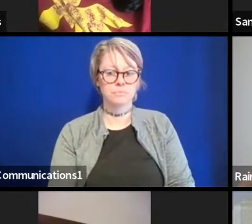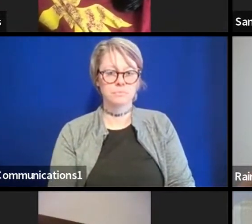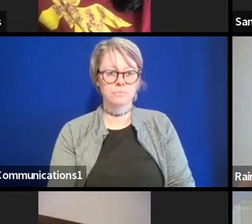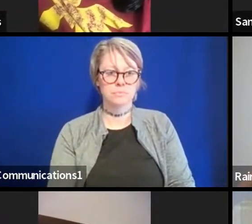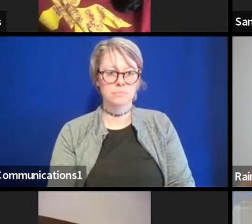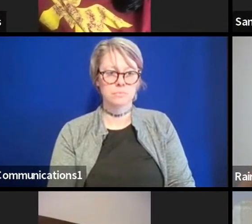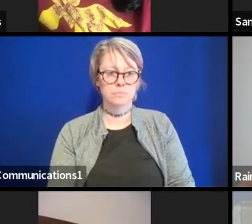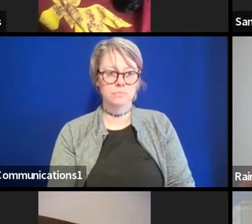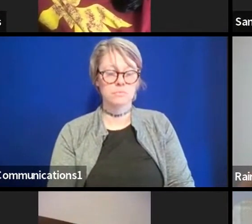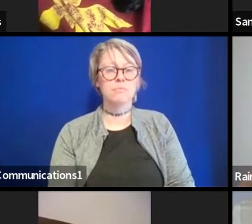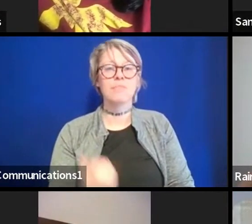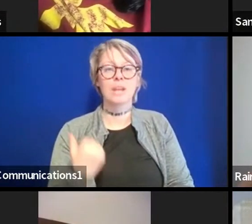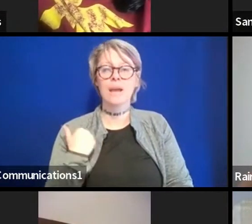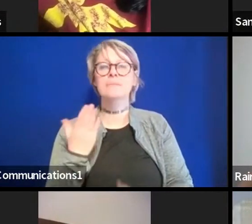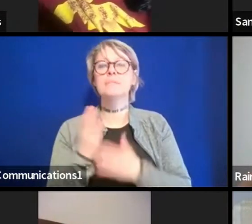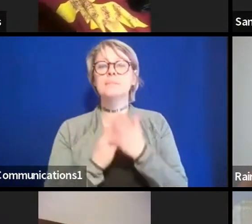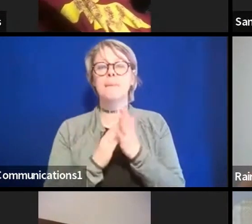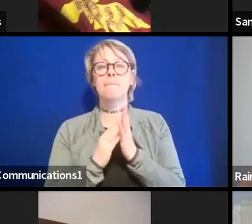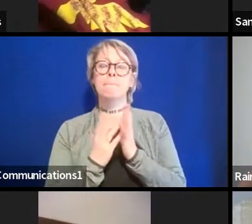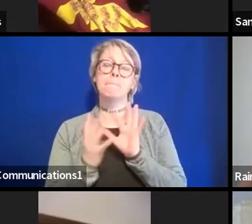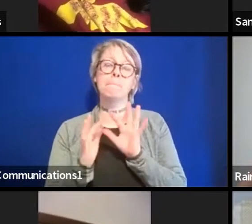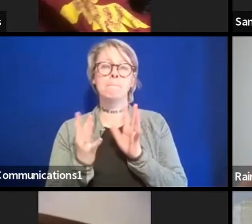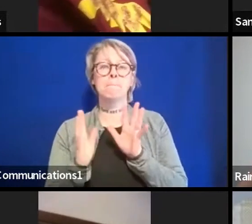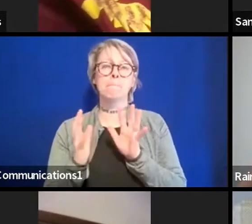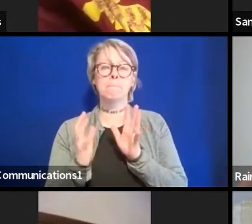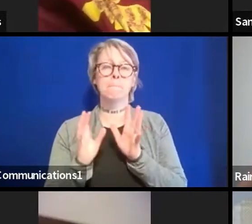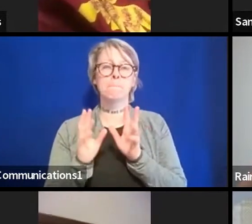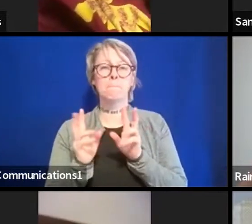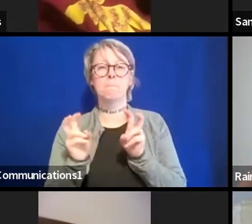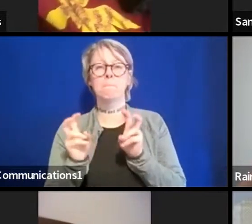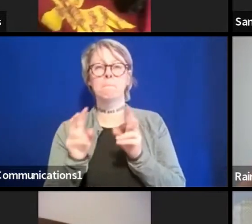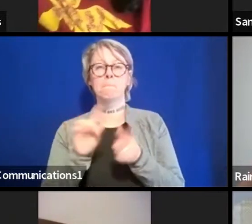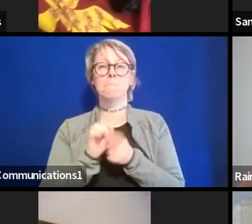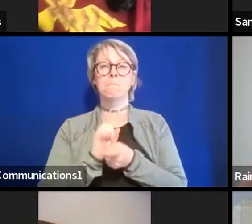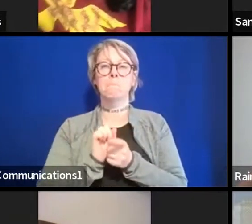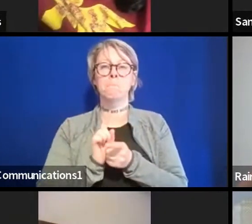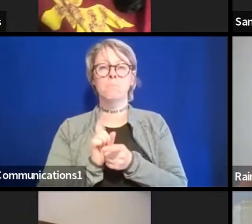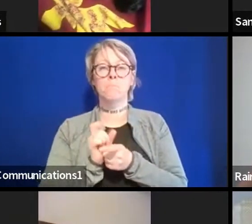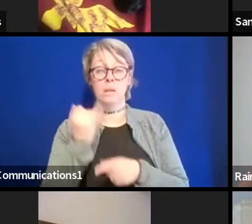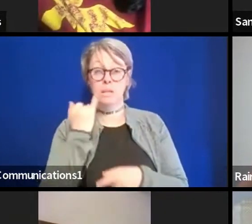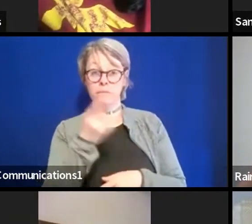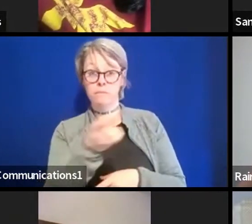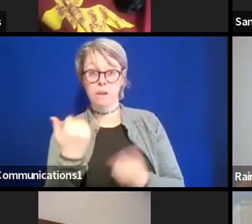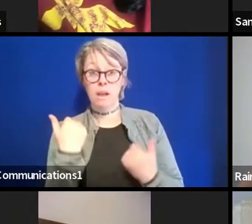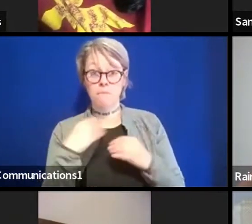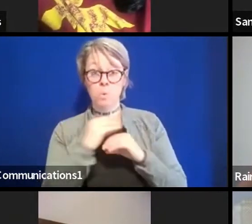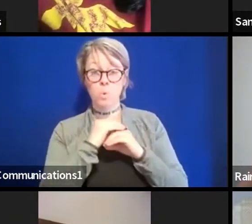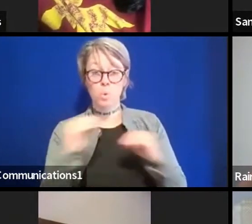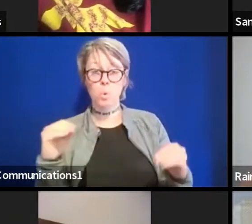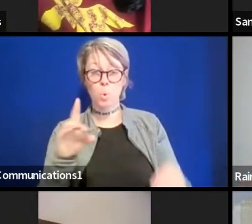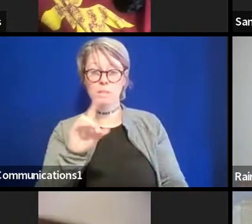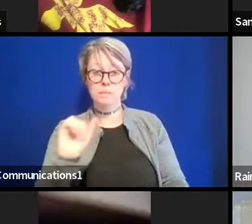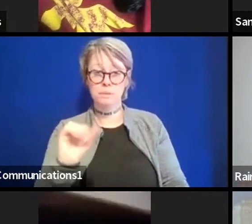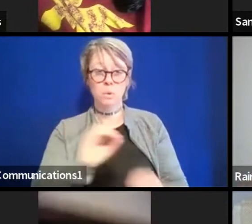there's some fine print, but basically, if you have no disability, you have no medical